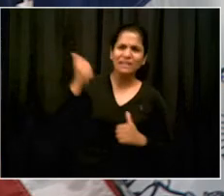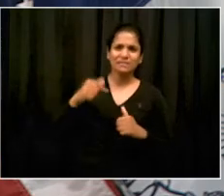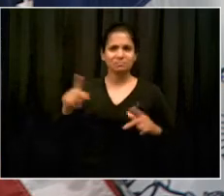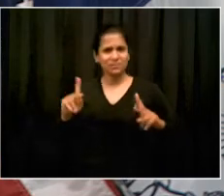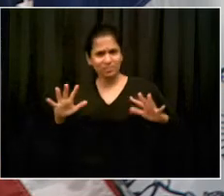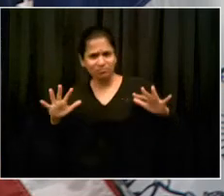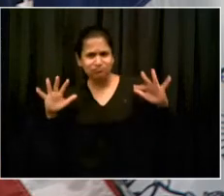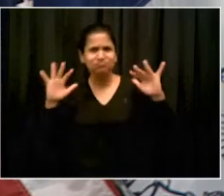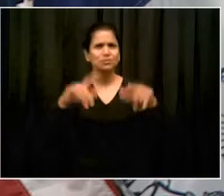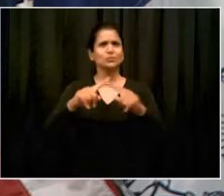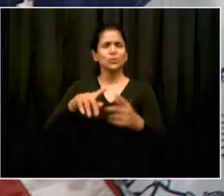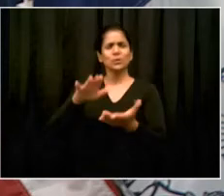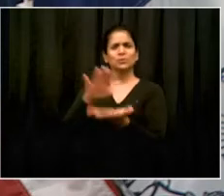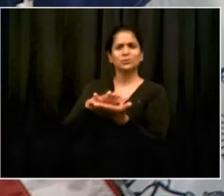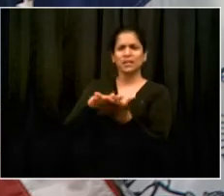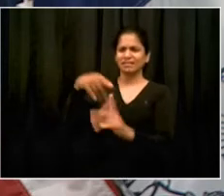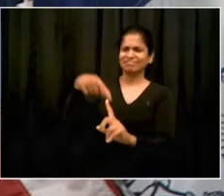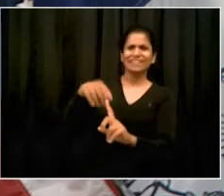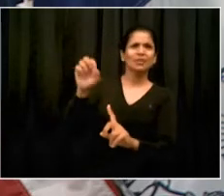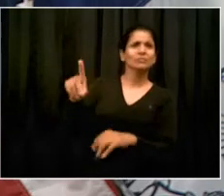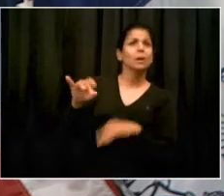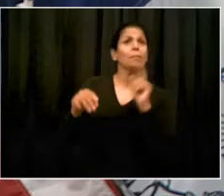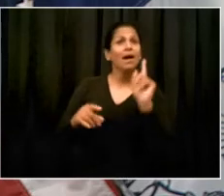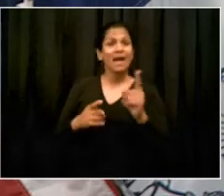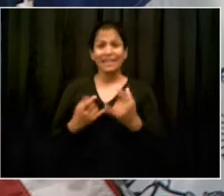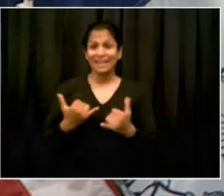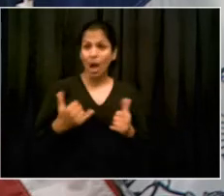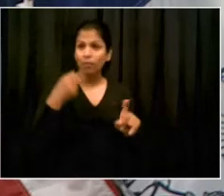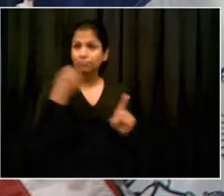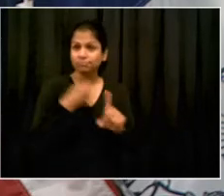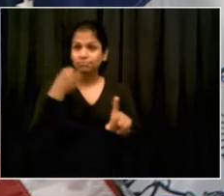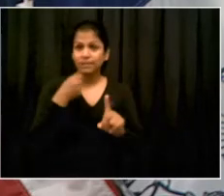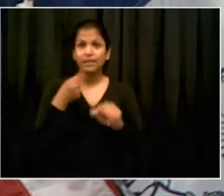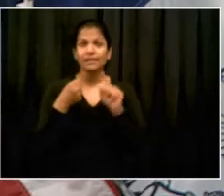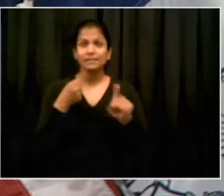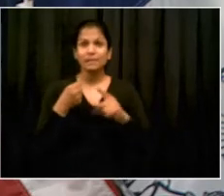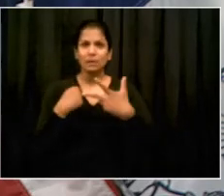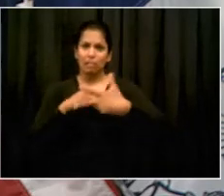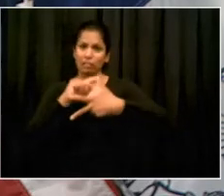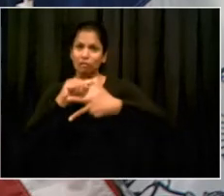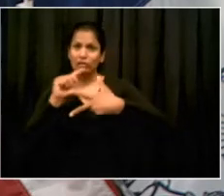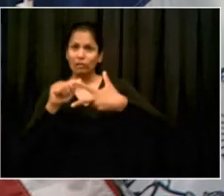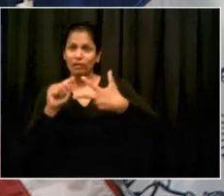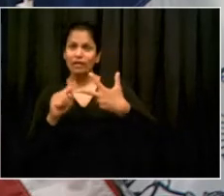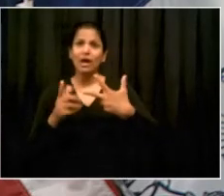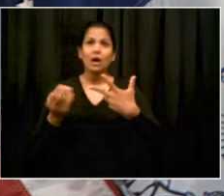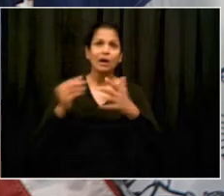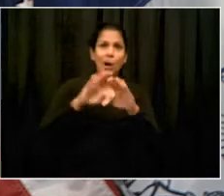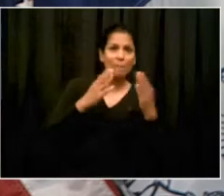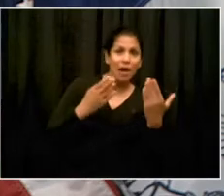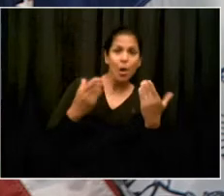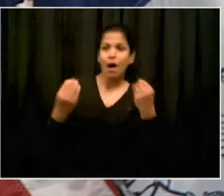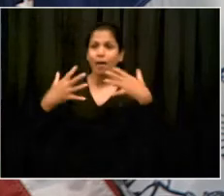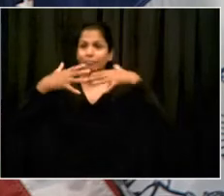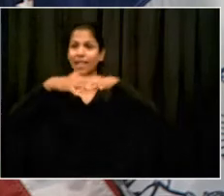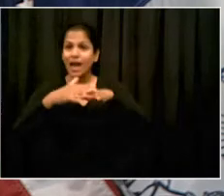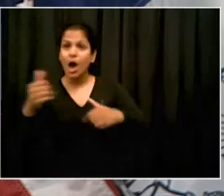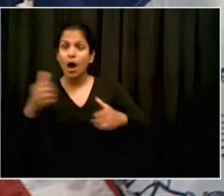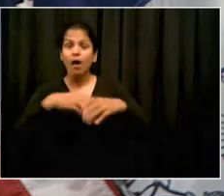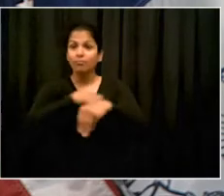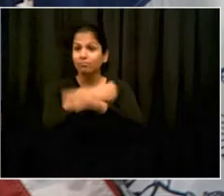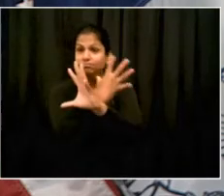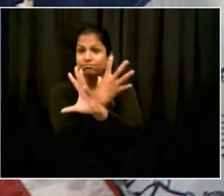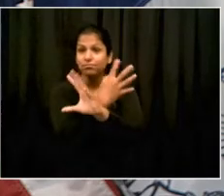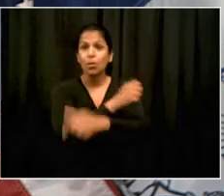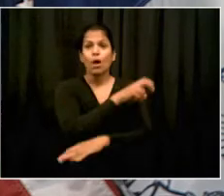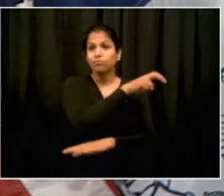remote for now. In November, families will have another opportunity to decide if they want to go back to in-person learning. But let's be clear, all of